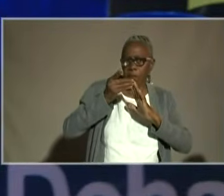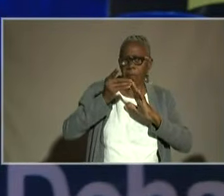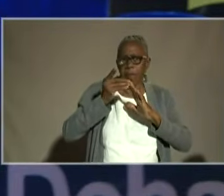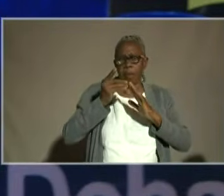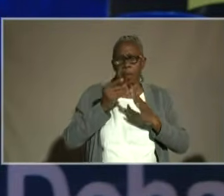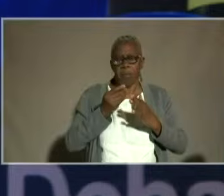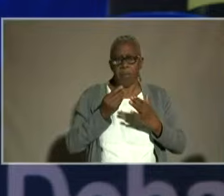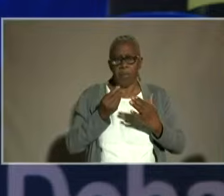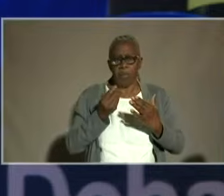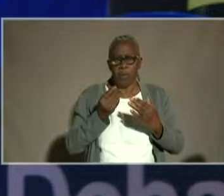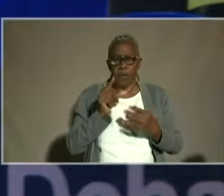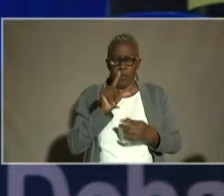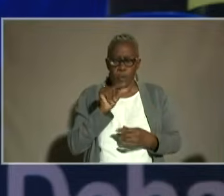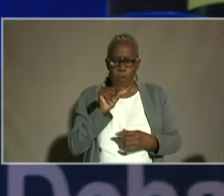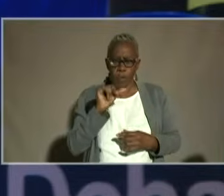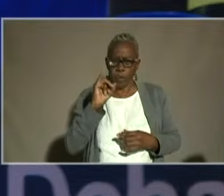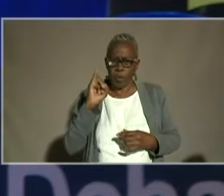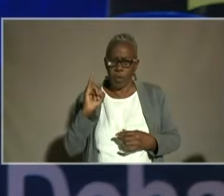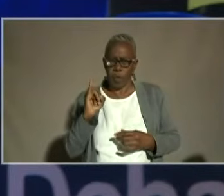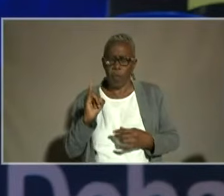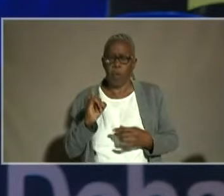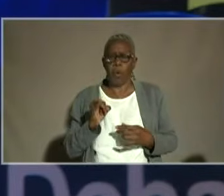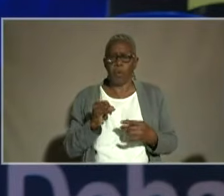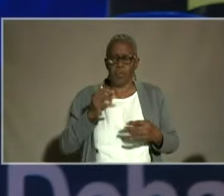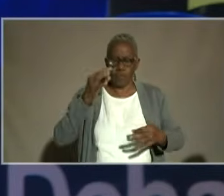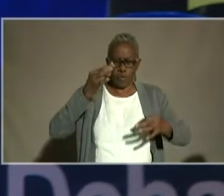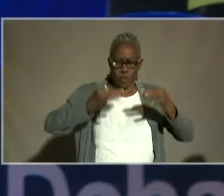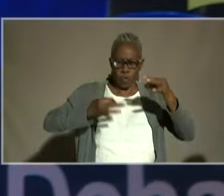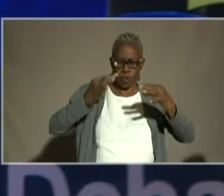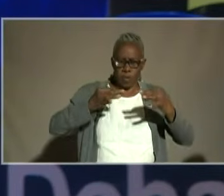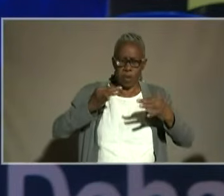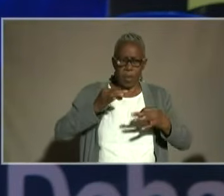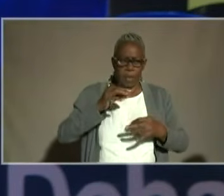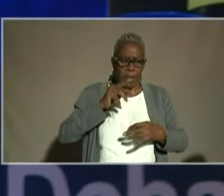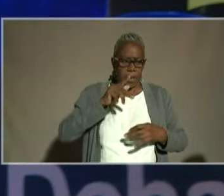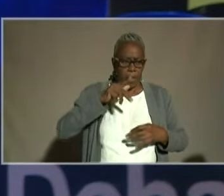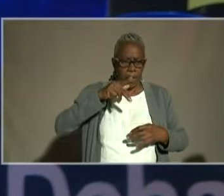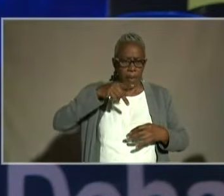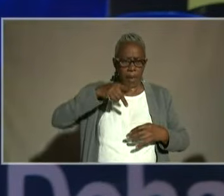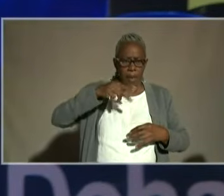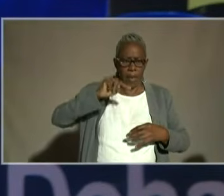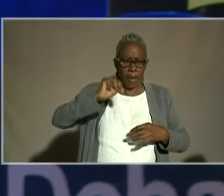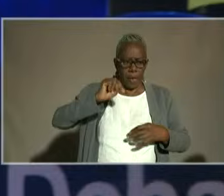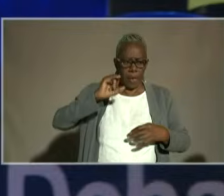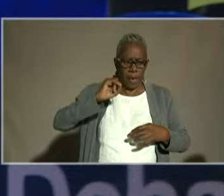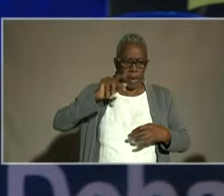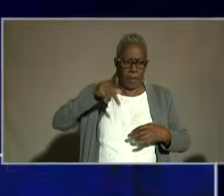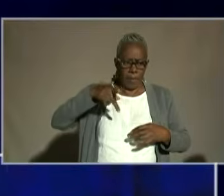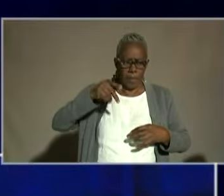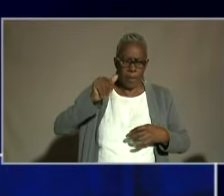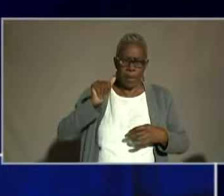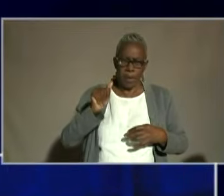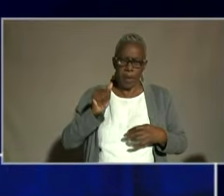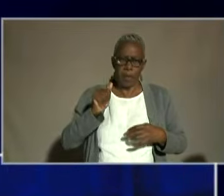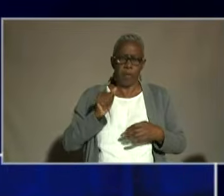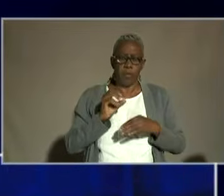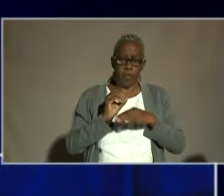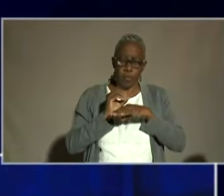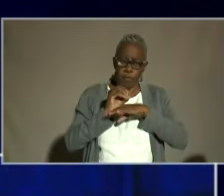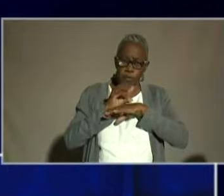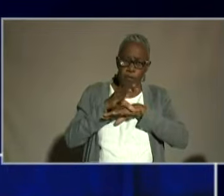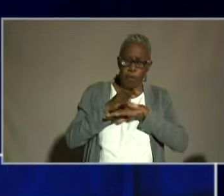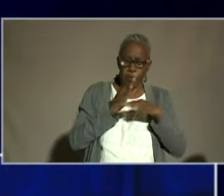in a 2021 ruling, said the KSAMC and NEPA have been dilatory in their mandate to enforce local planning laws